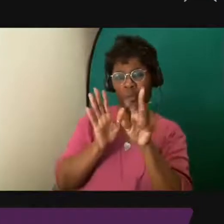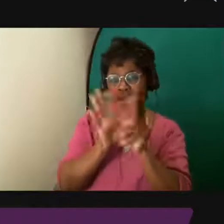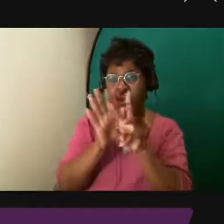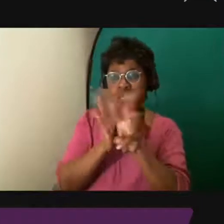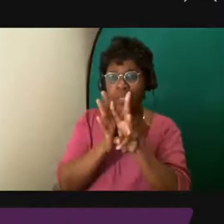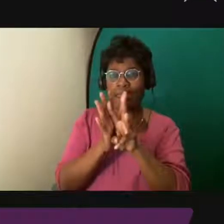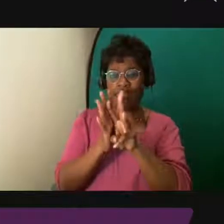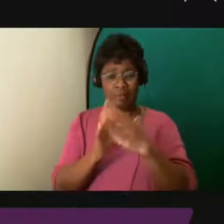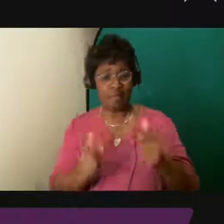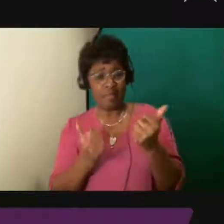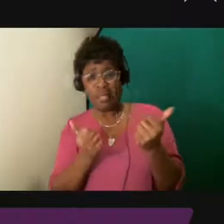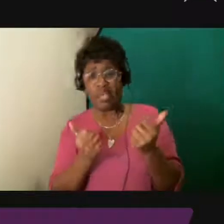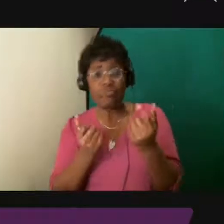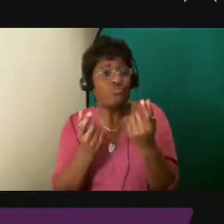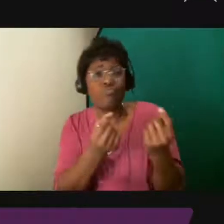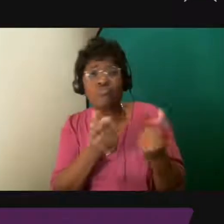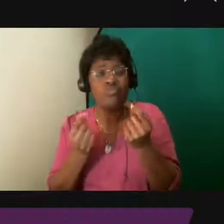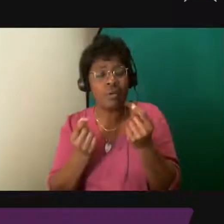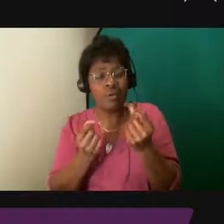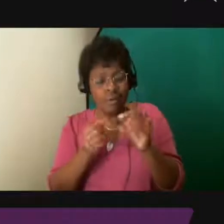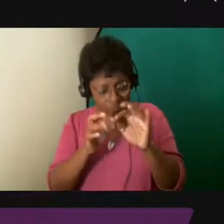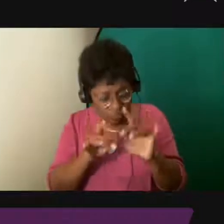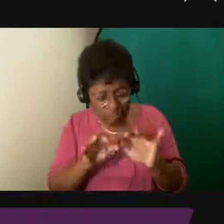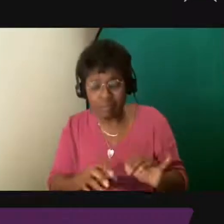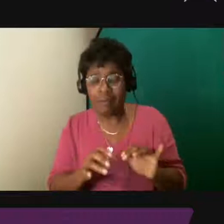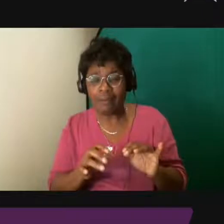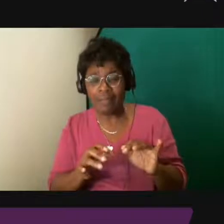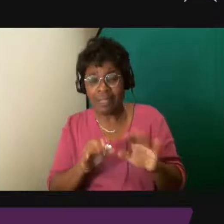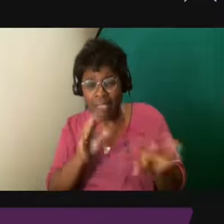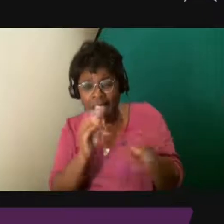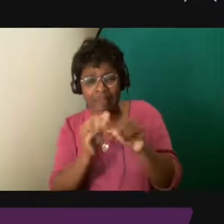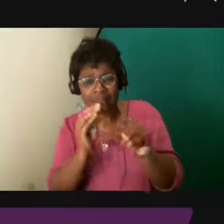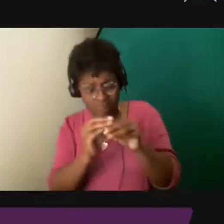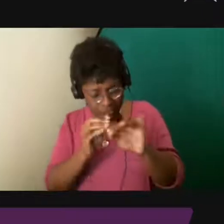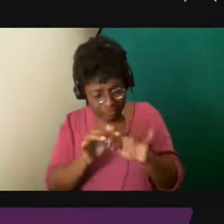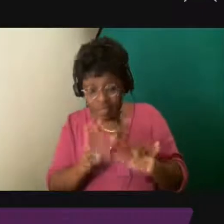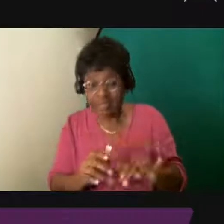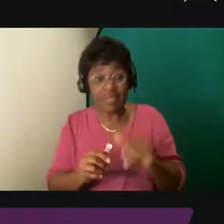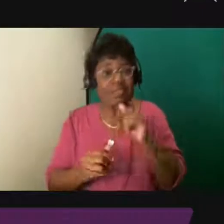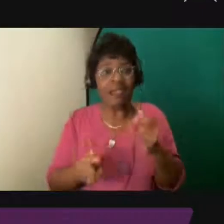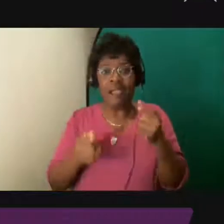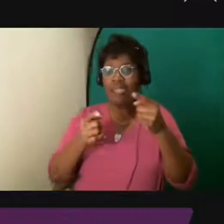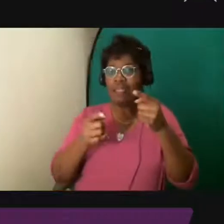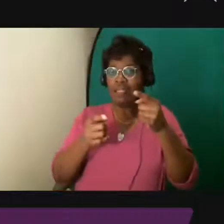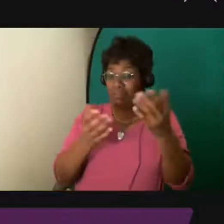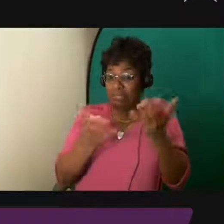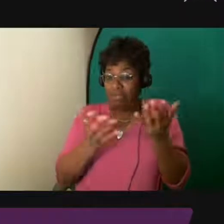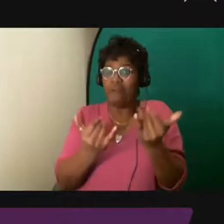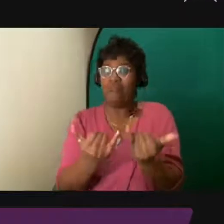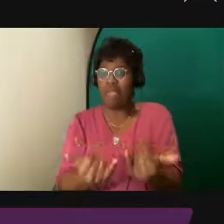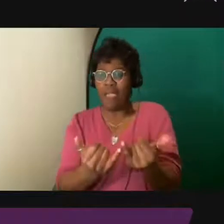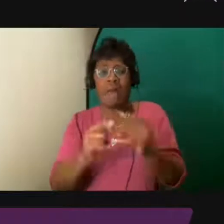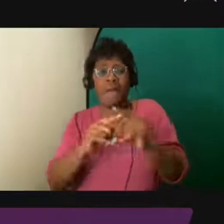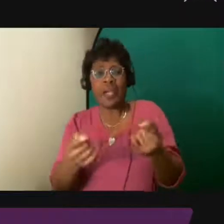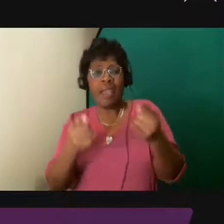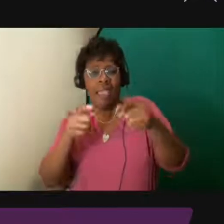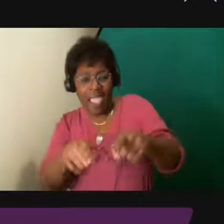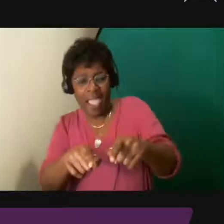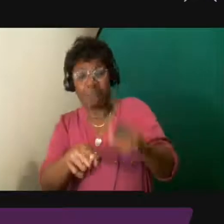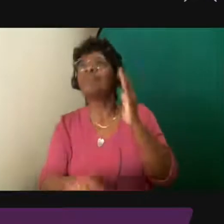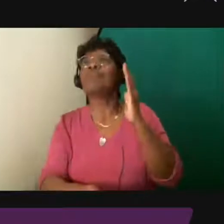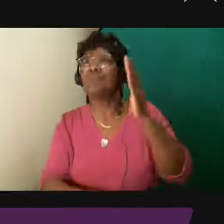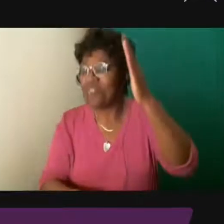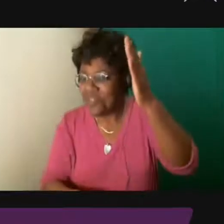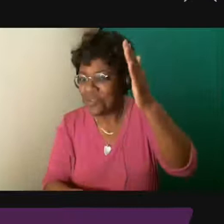live. In that day, I shall receive. It's not here yet, but it's coming in that